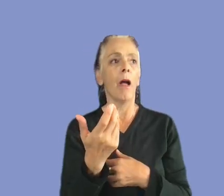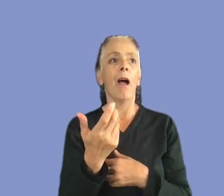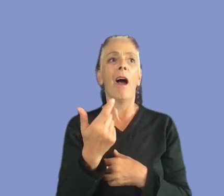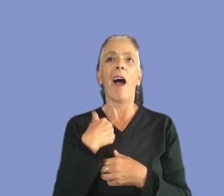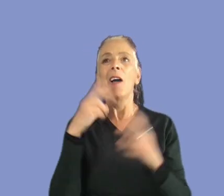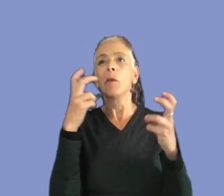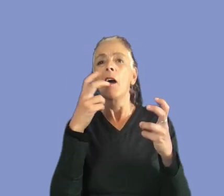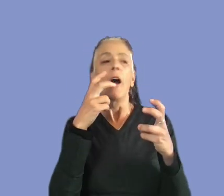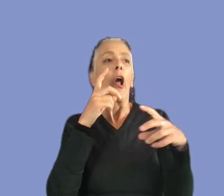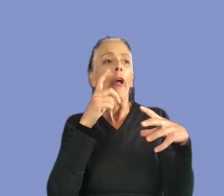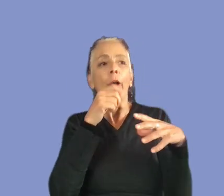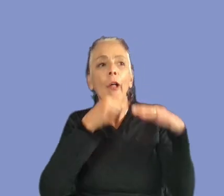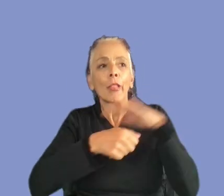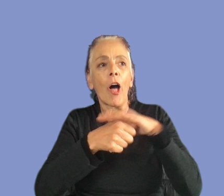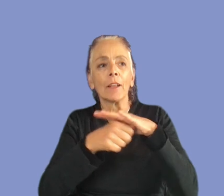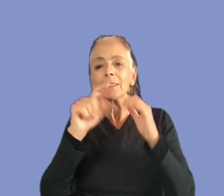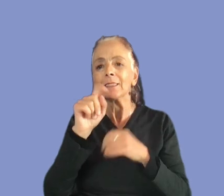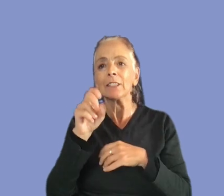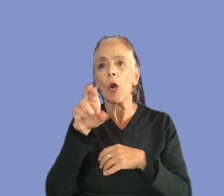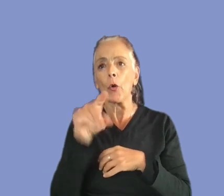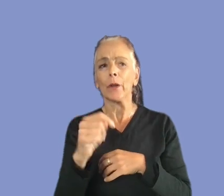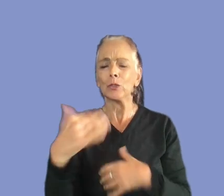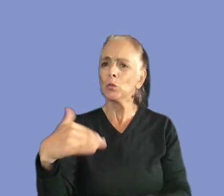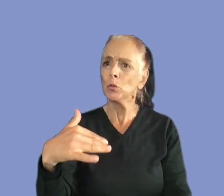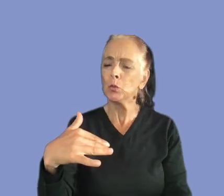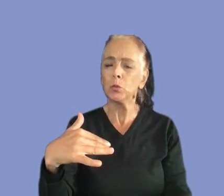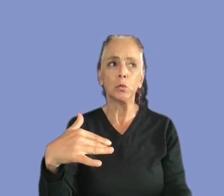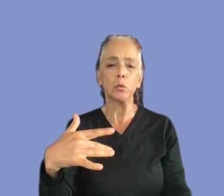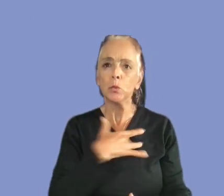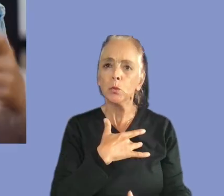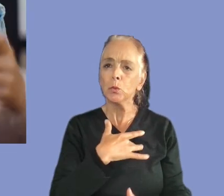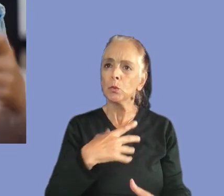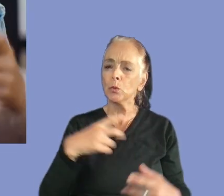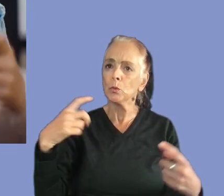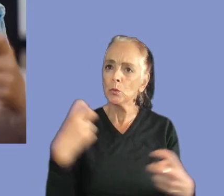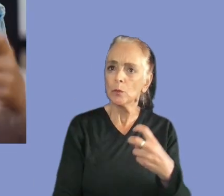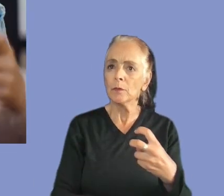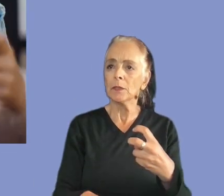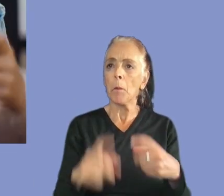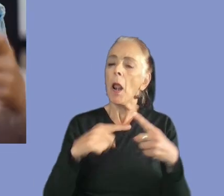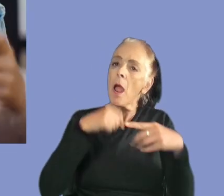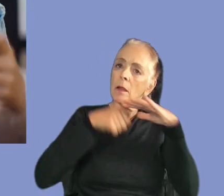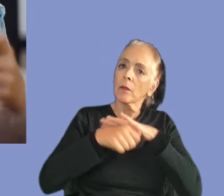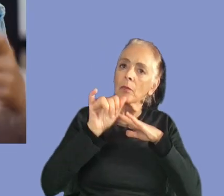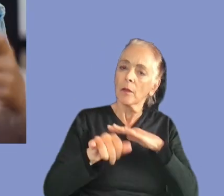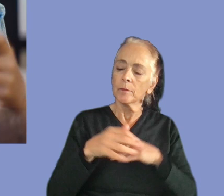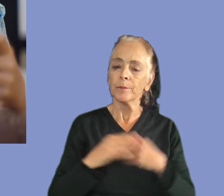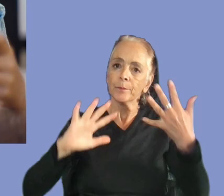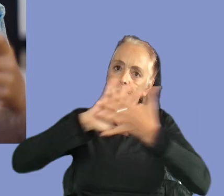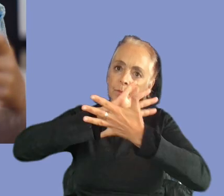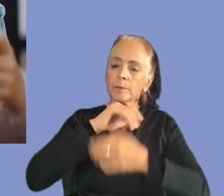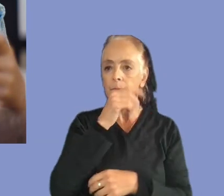terrorist. They cut me deeper than I let on. But more about that later. An interesting thing